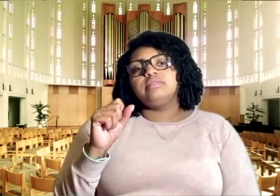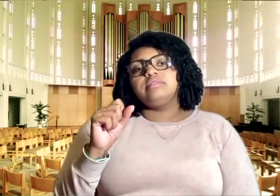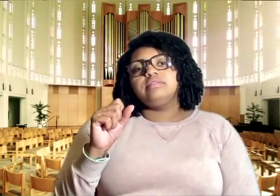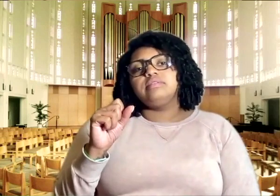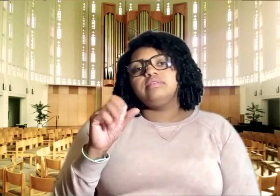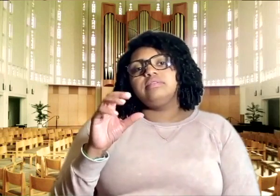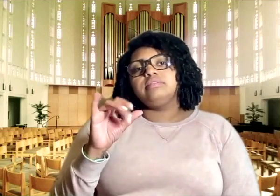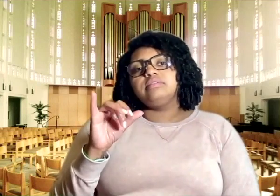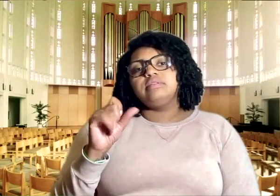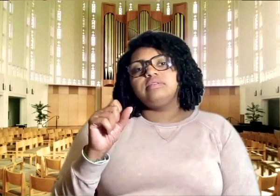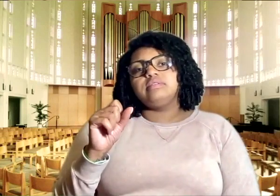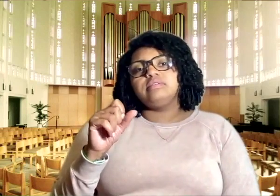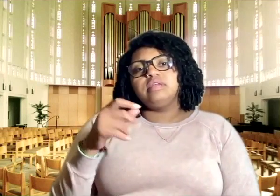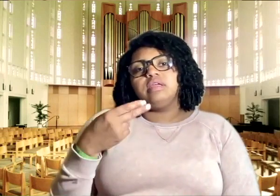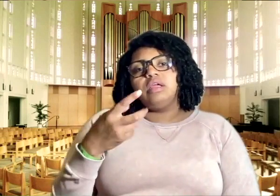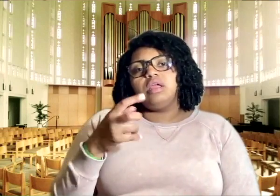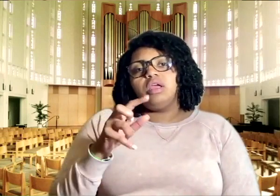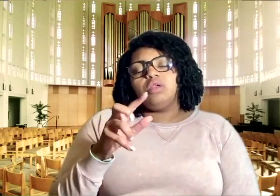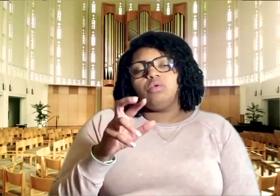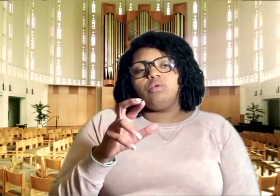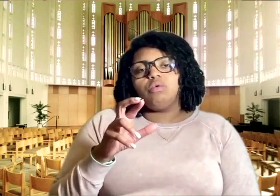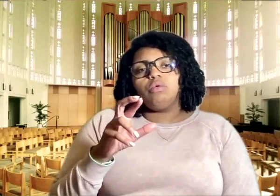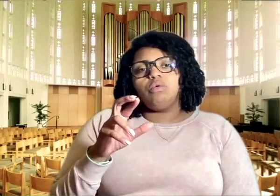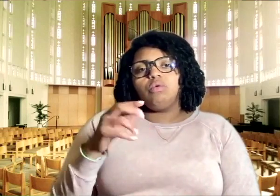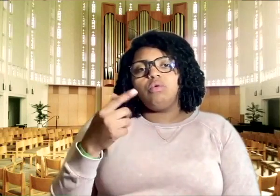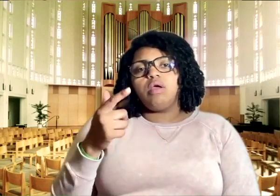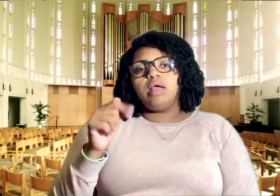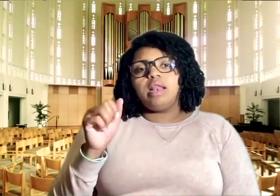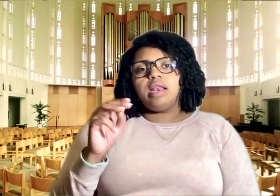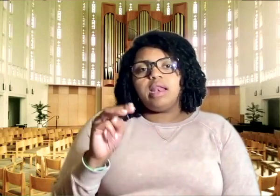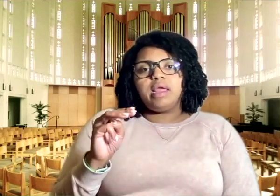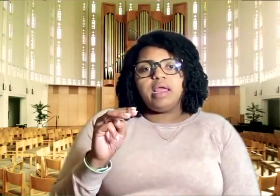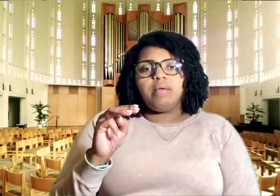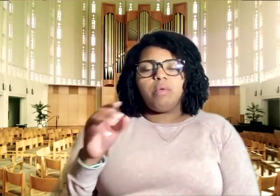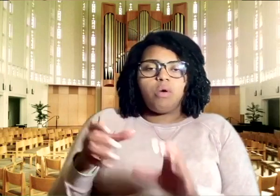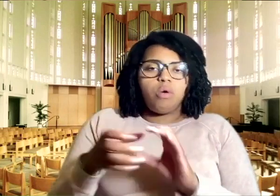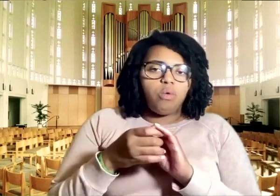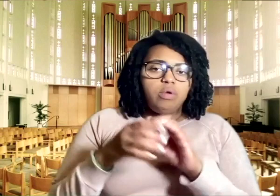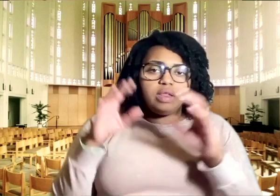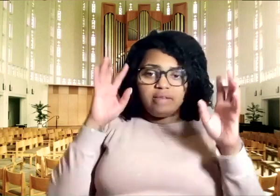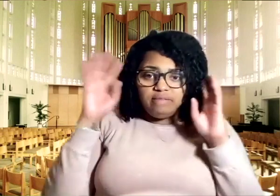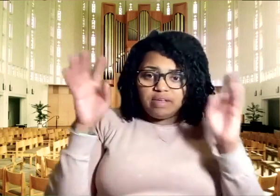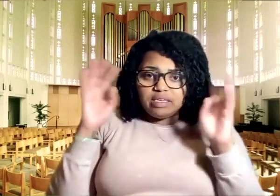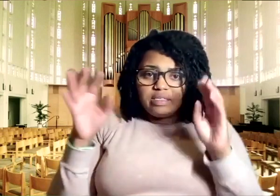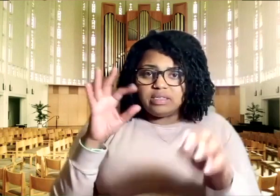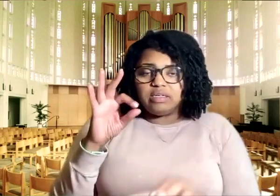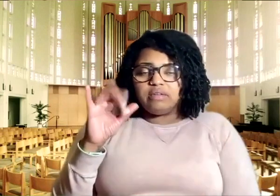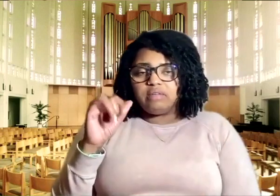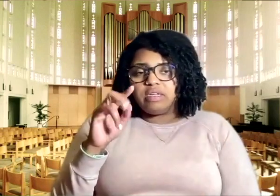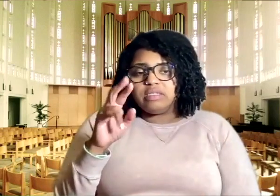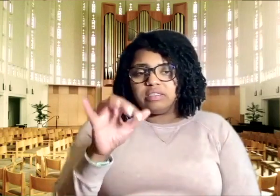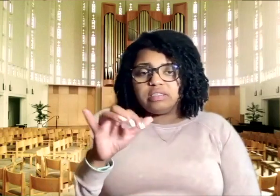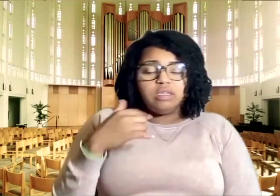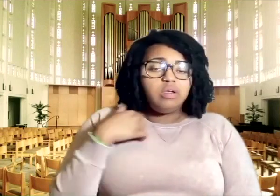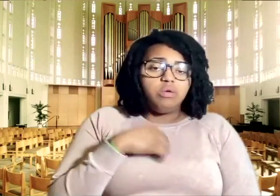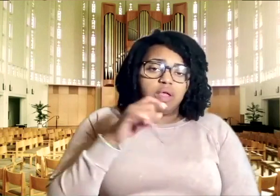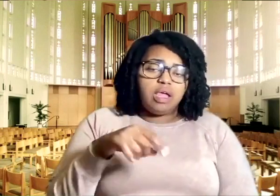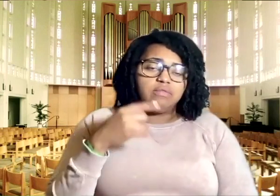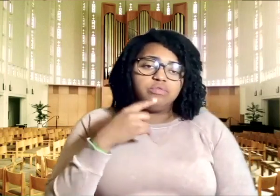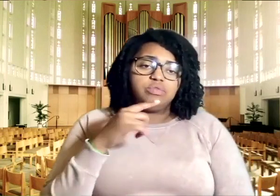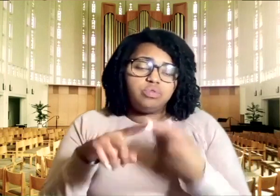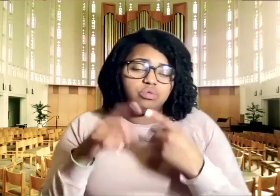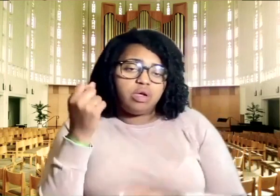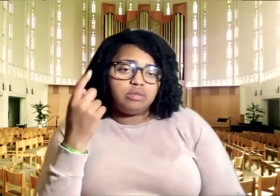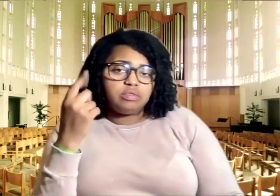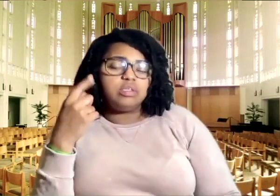land-owning fantasy. We have to understand that we pull people out of a